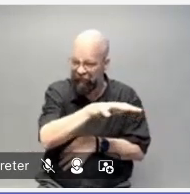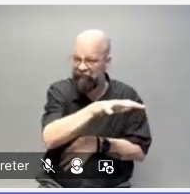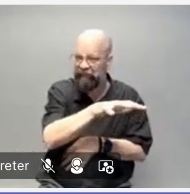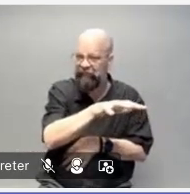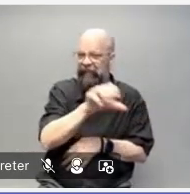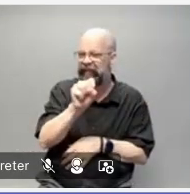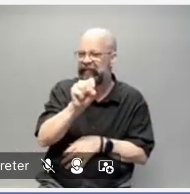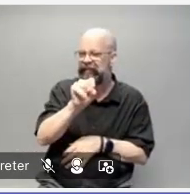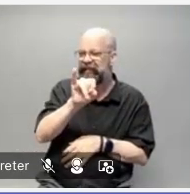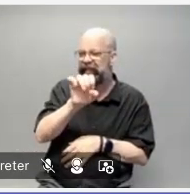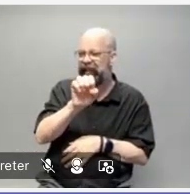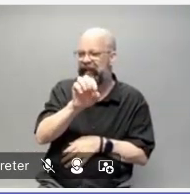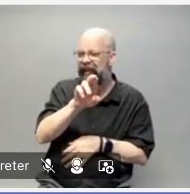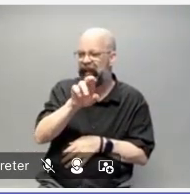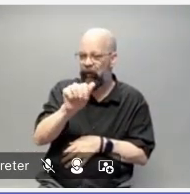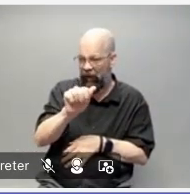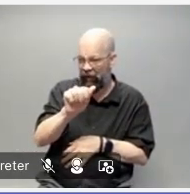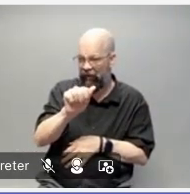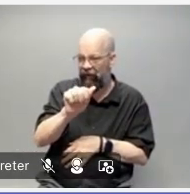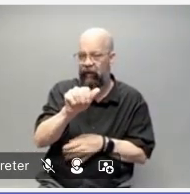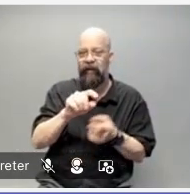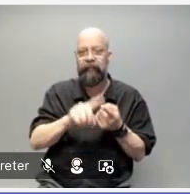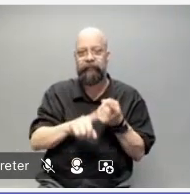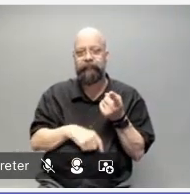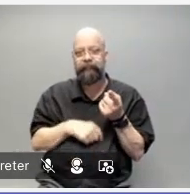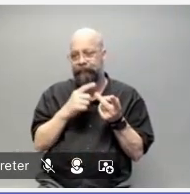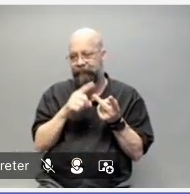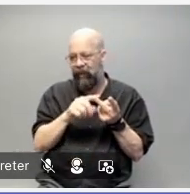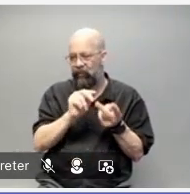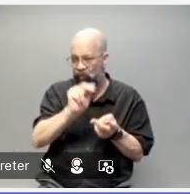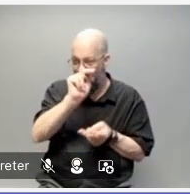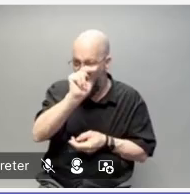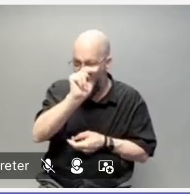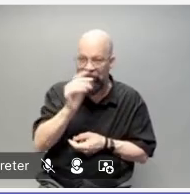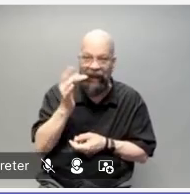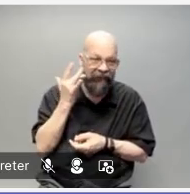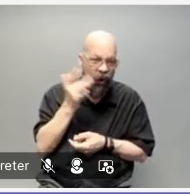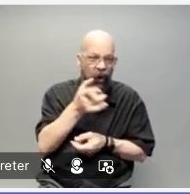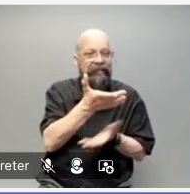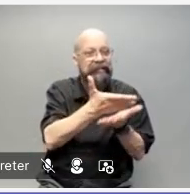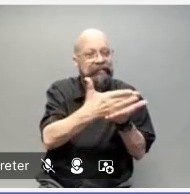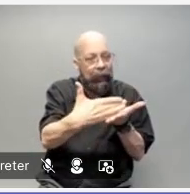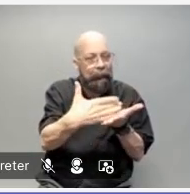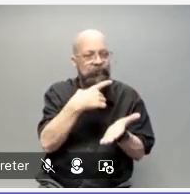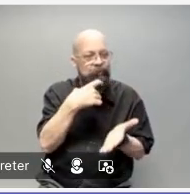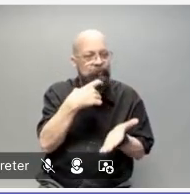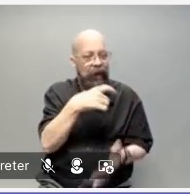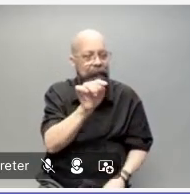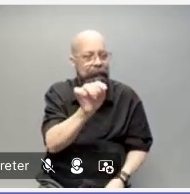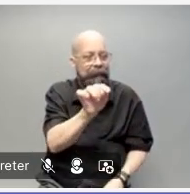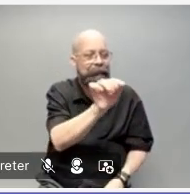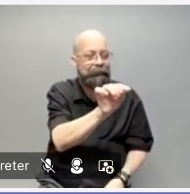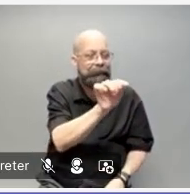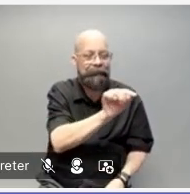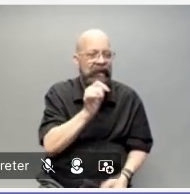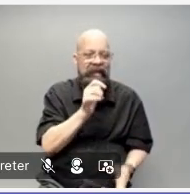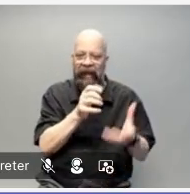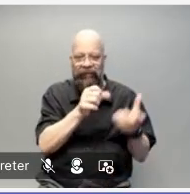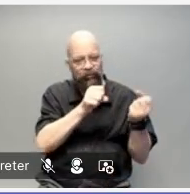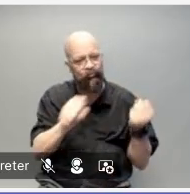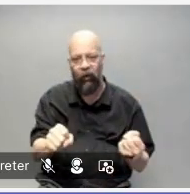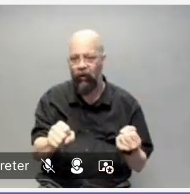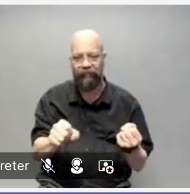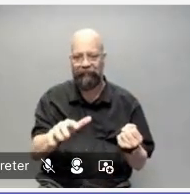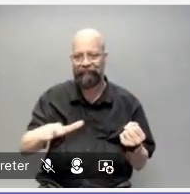Sierra, and mostly across Northern California. But we don't expect any severe or extreme drought conditions to